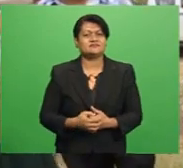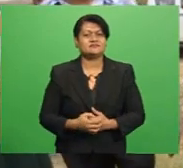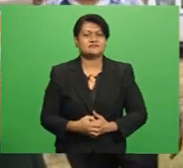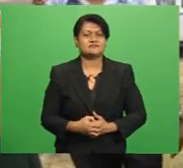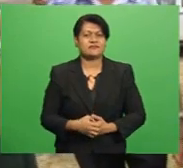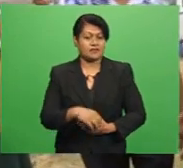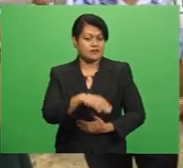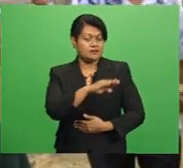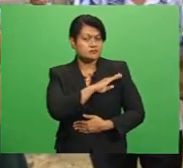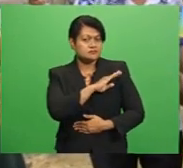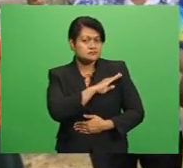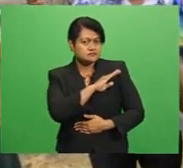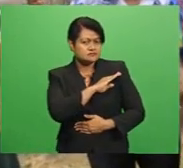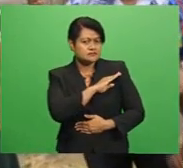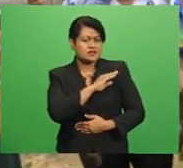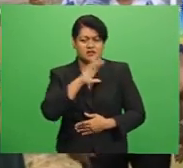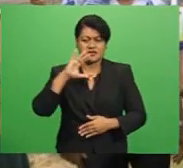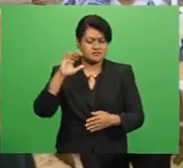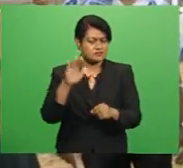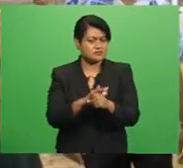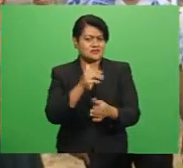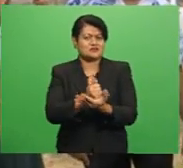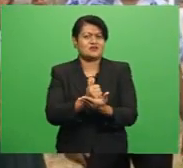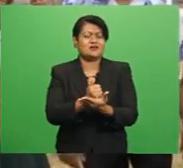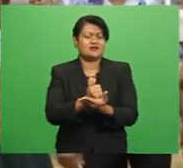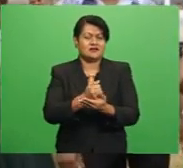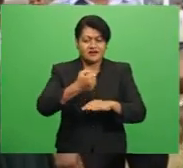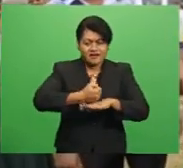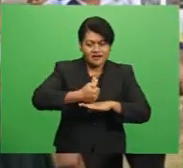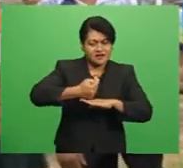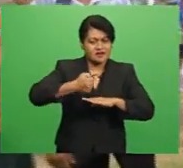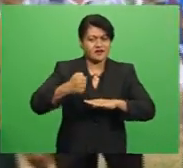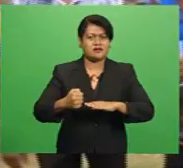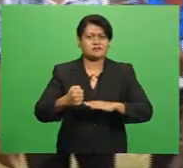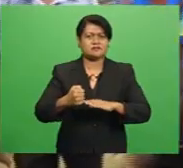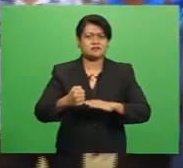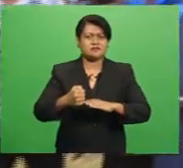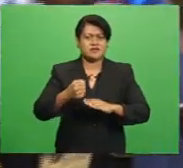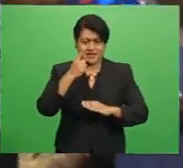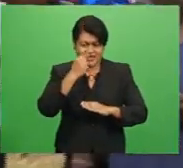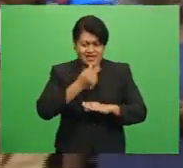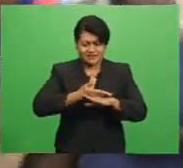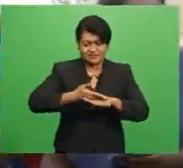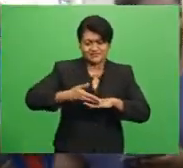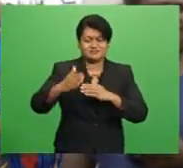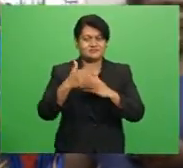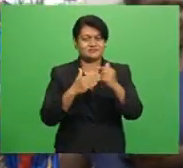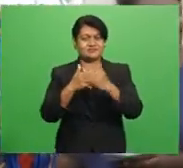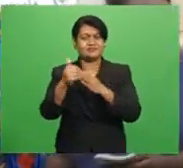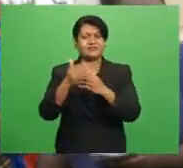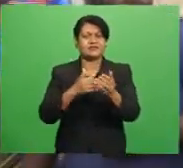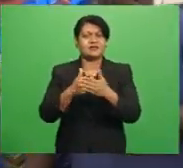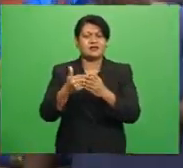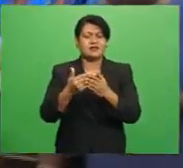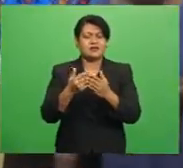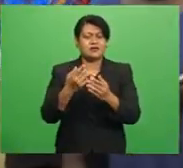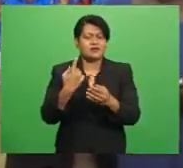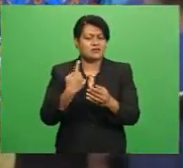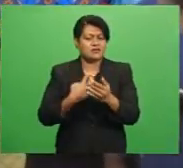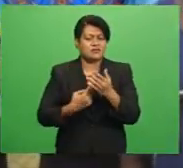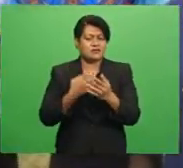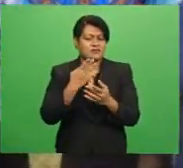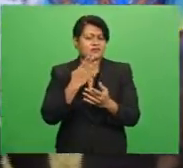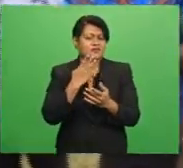The Prime Minister has assured the government remains committed to rebuilding back better, similar to what was done post-TC Winston